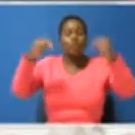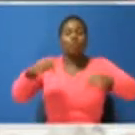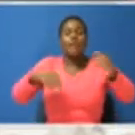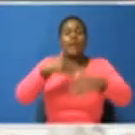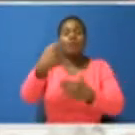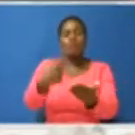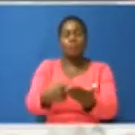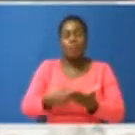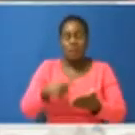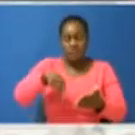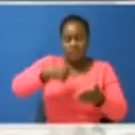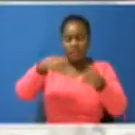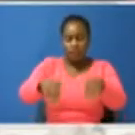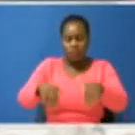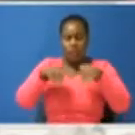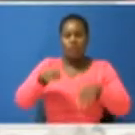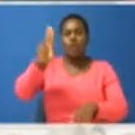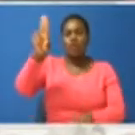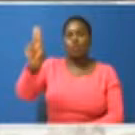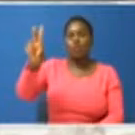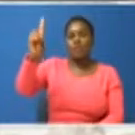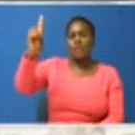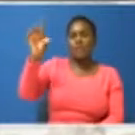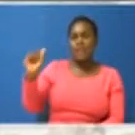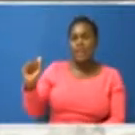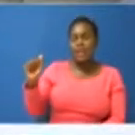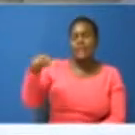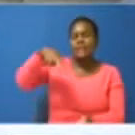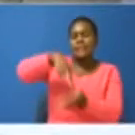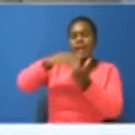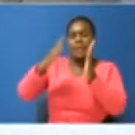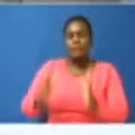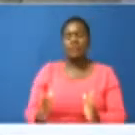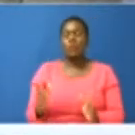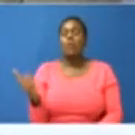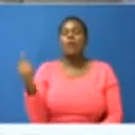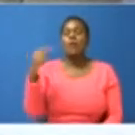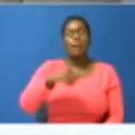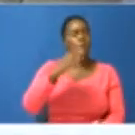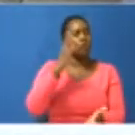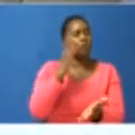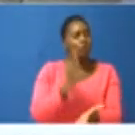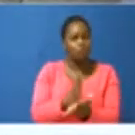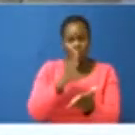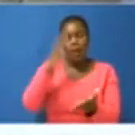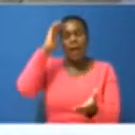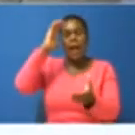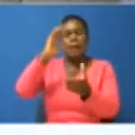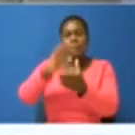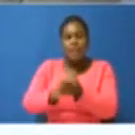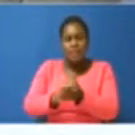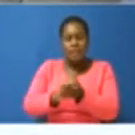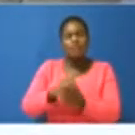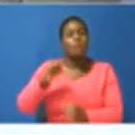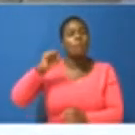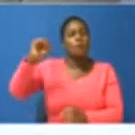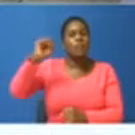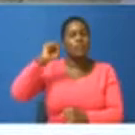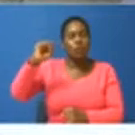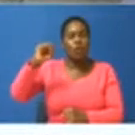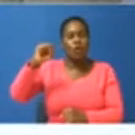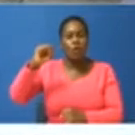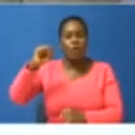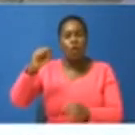as we await the uda candidate johnson sakada indeed layla i believe the term political entourage